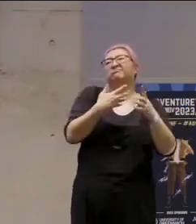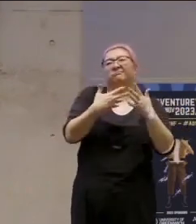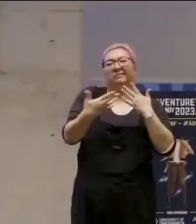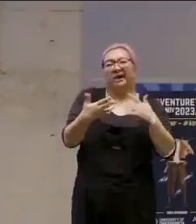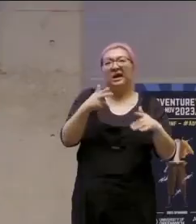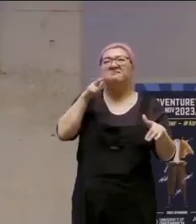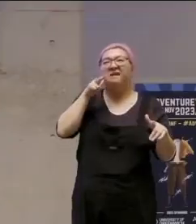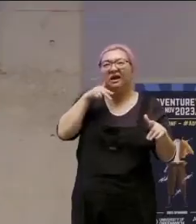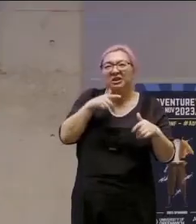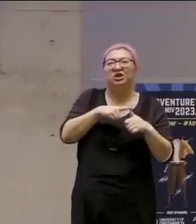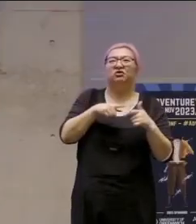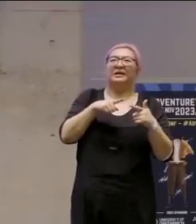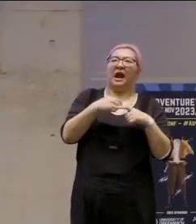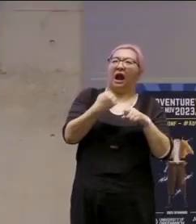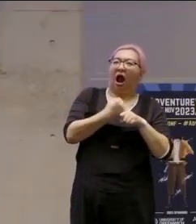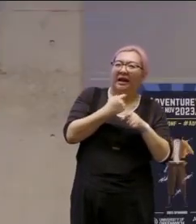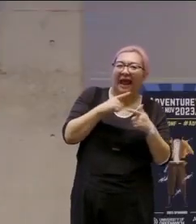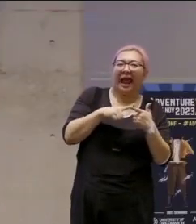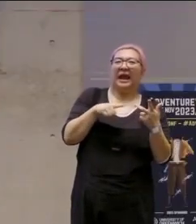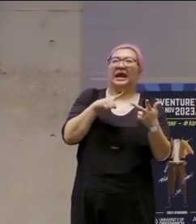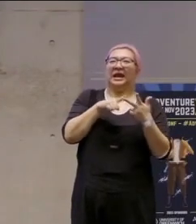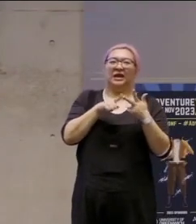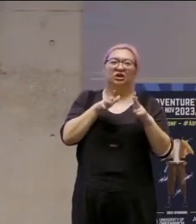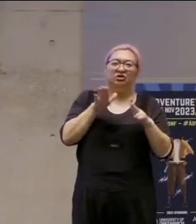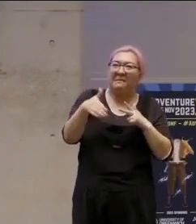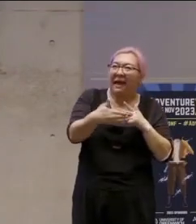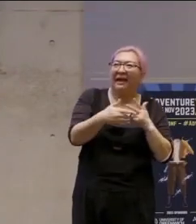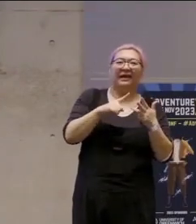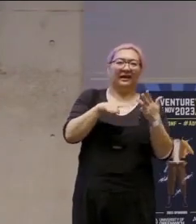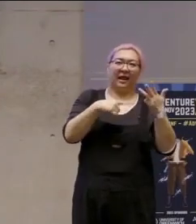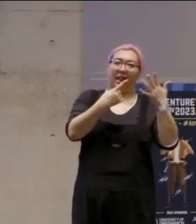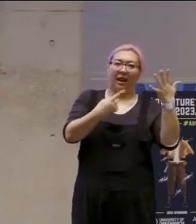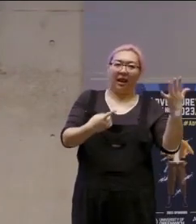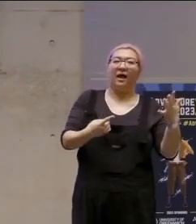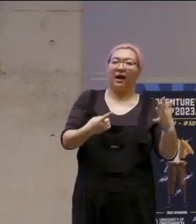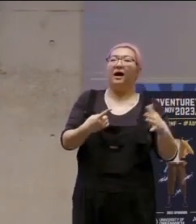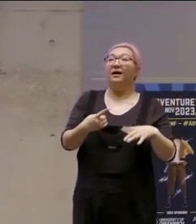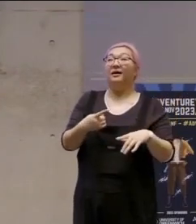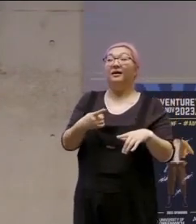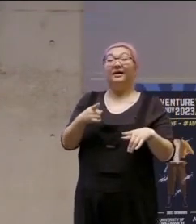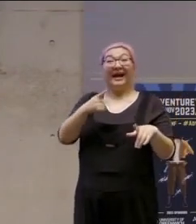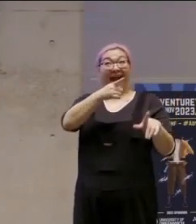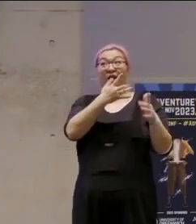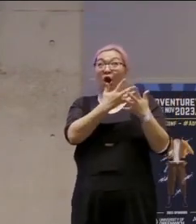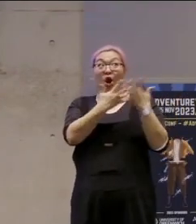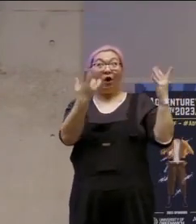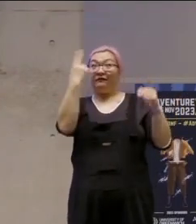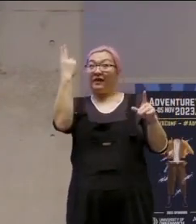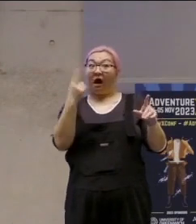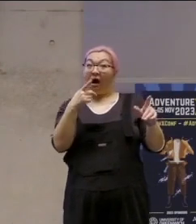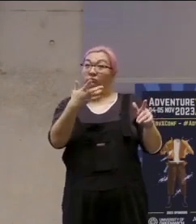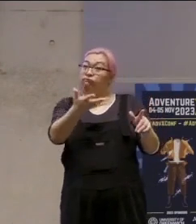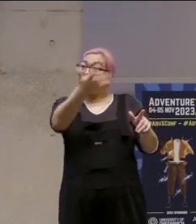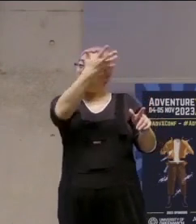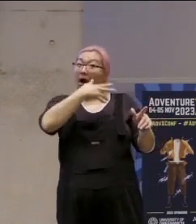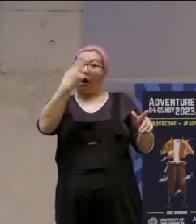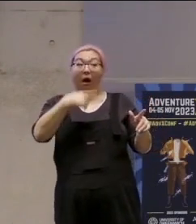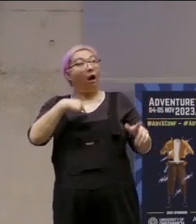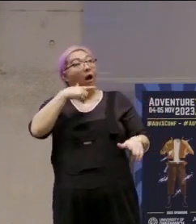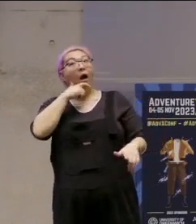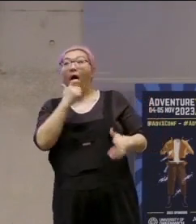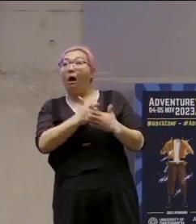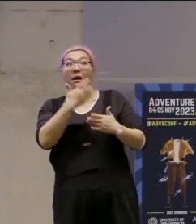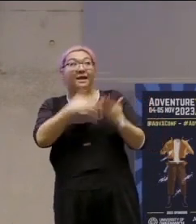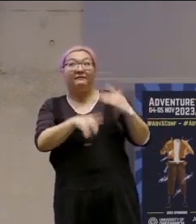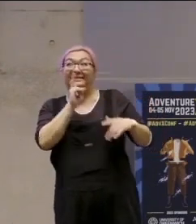enemy designs of mythological African creatures because I was like, I've never seen this done before. Why don't we do that? So we got